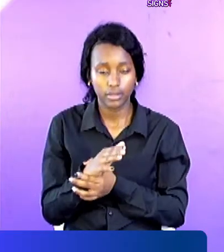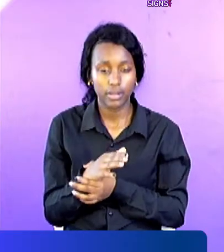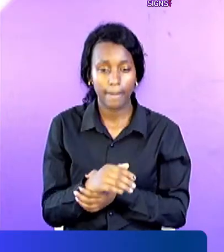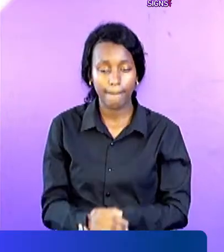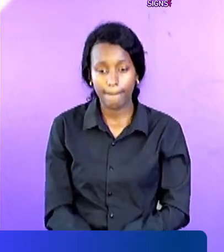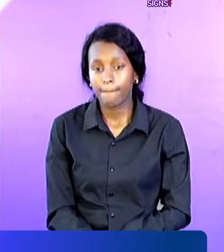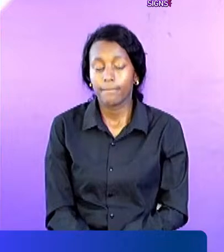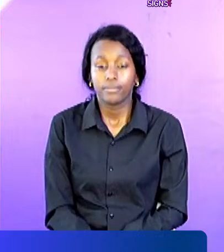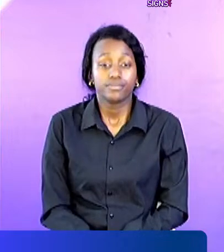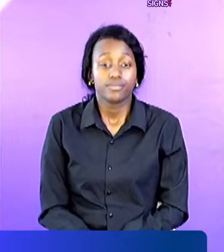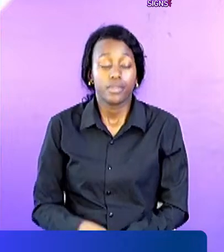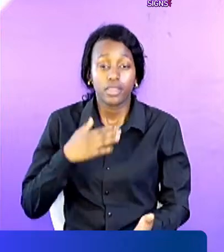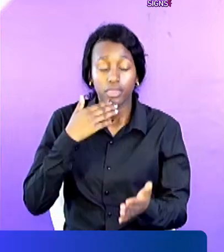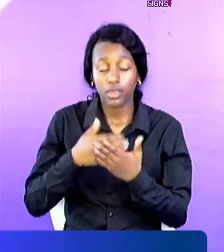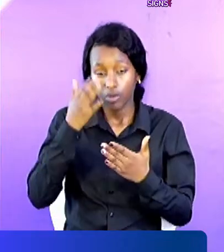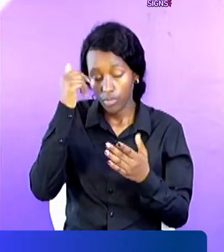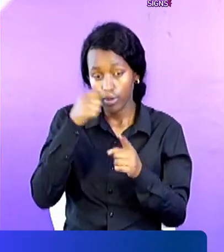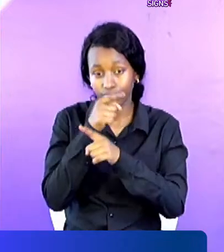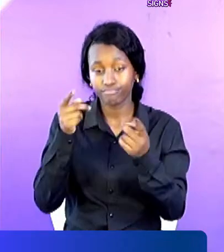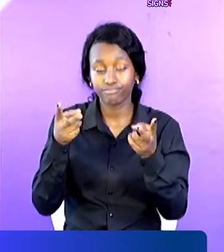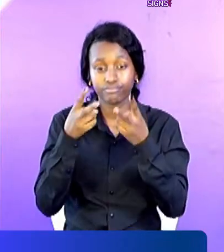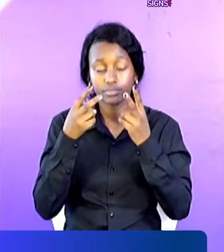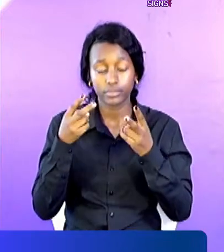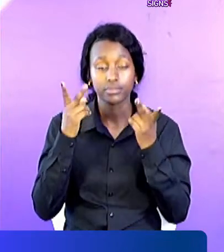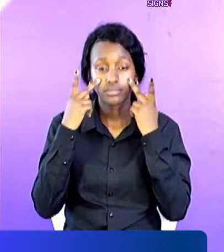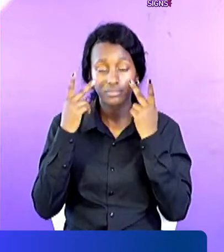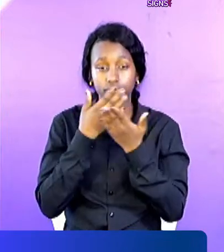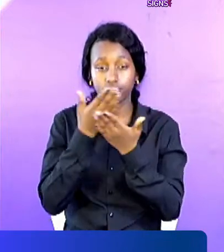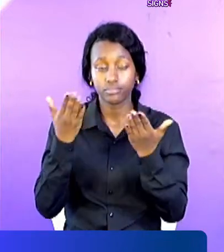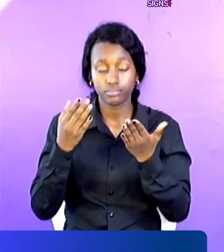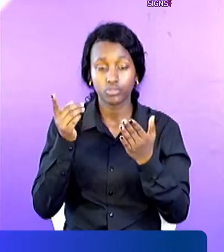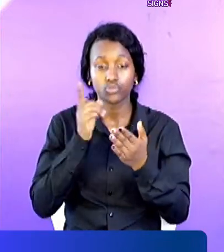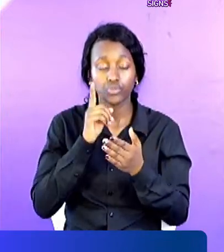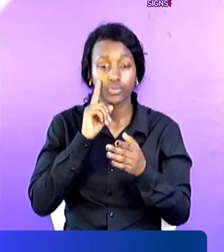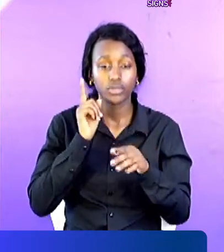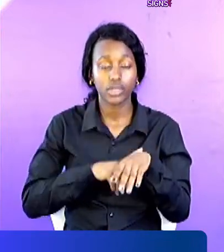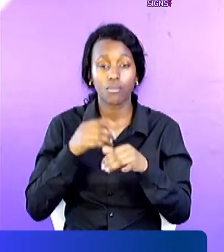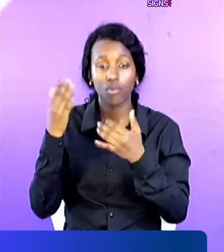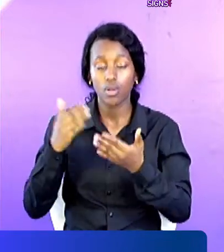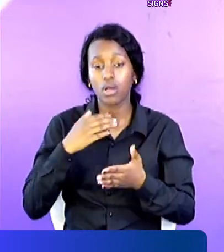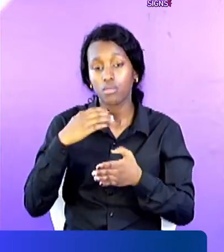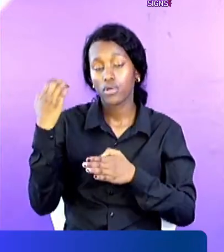you very much for watching. Let us see you tomorrow as we usher in the weekend. My name is Alan Hubbard, sign language interpreter.